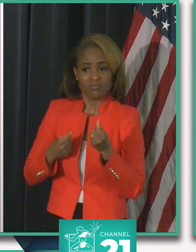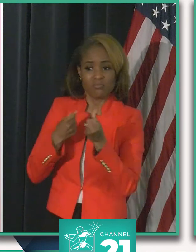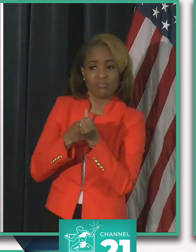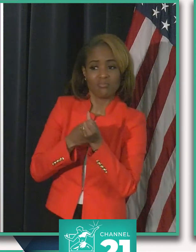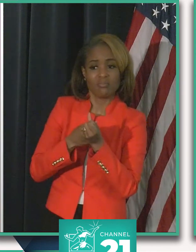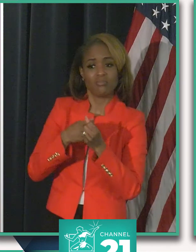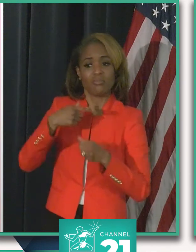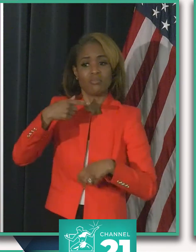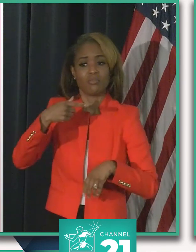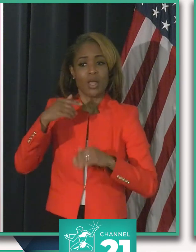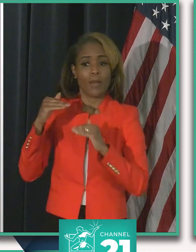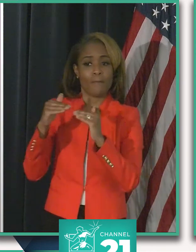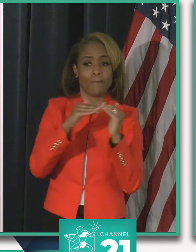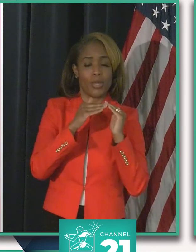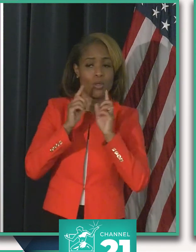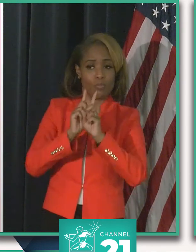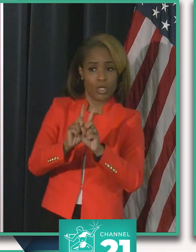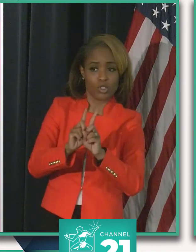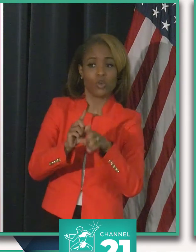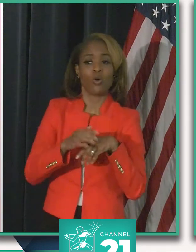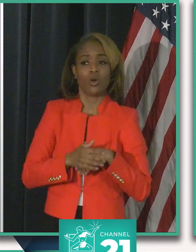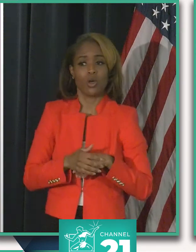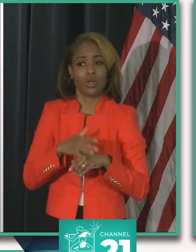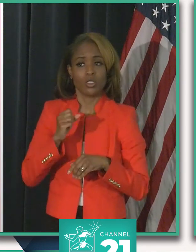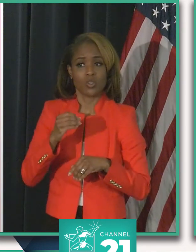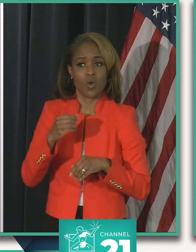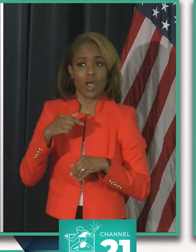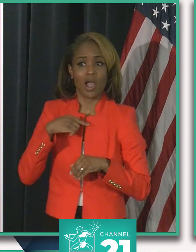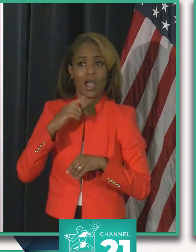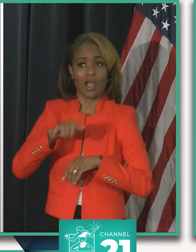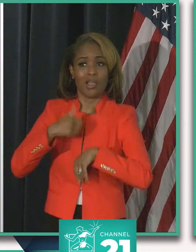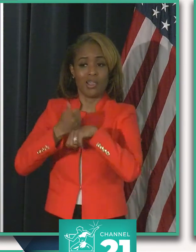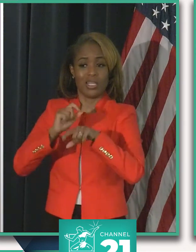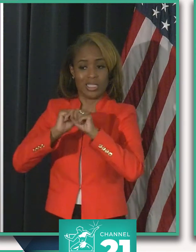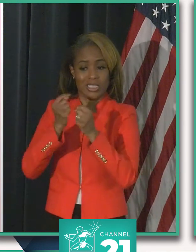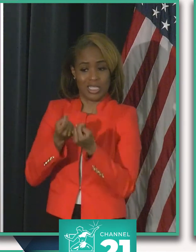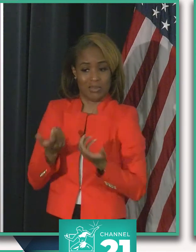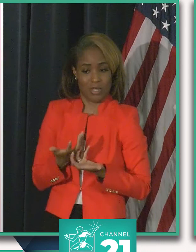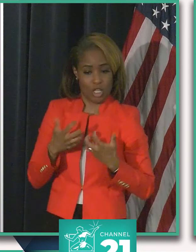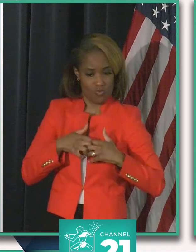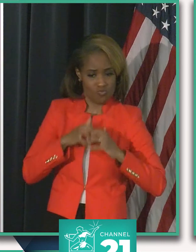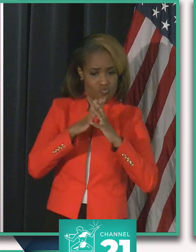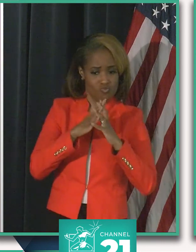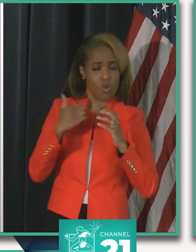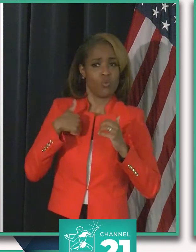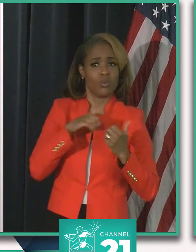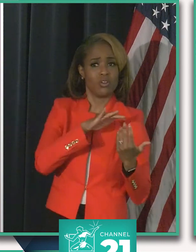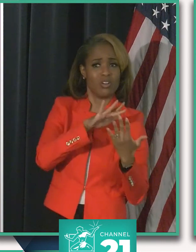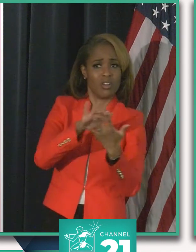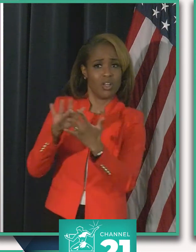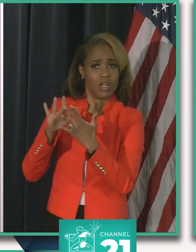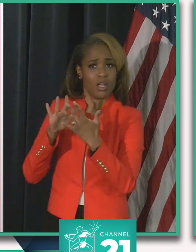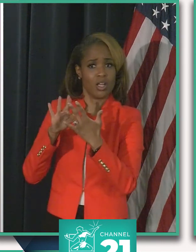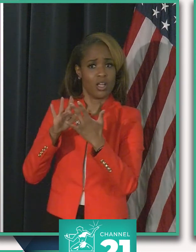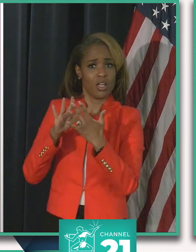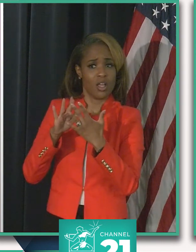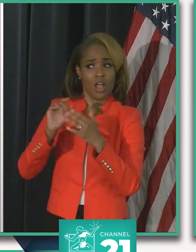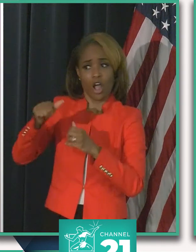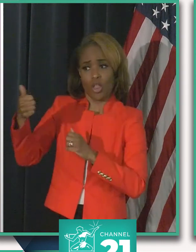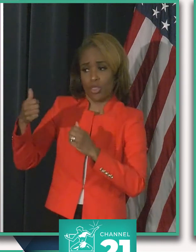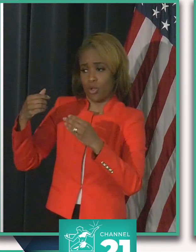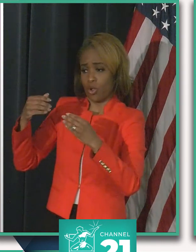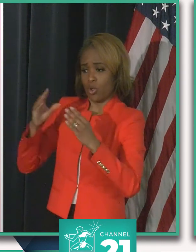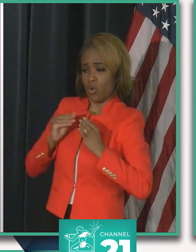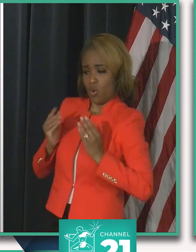mentor, or that peer pressure if necessary. So I put together a team here. What we do is we reach out to those nuisance rental property owners,